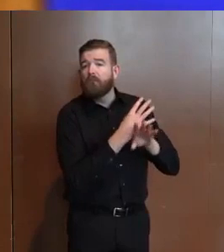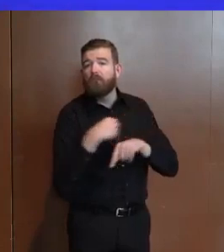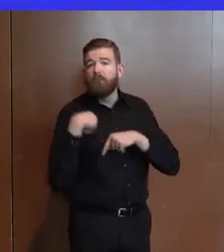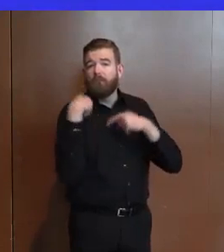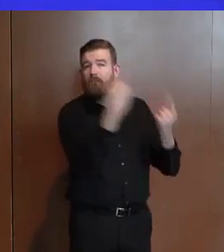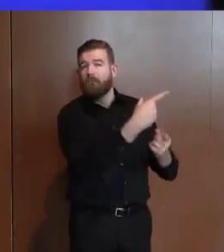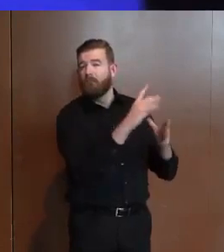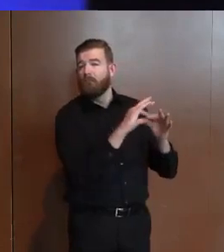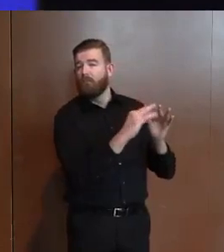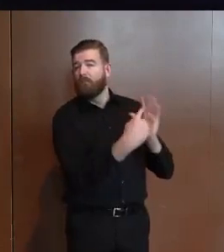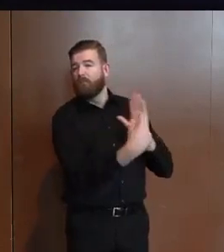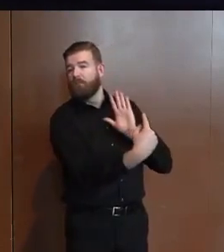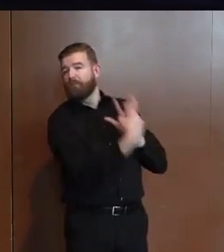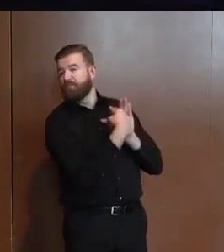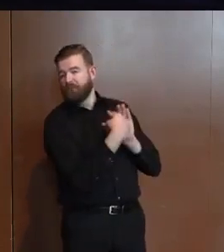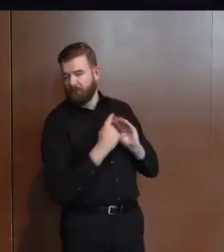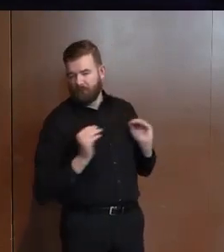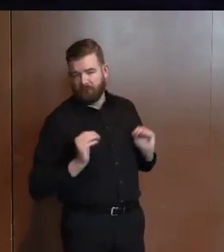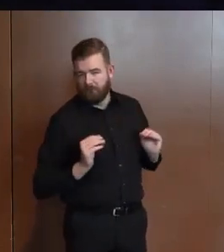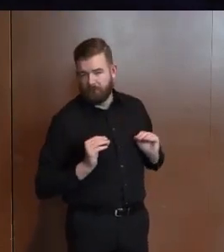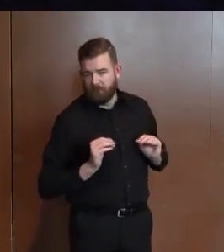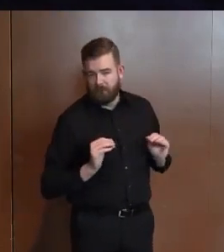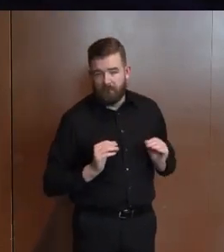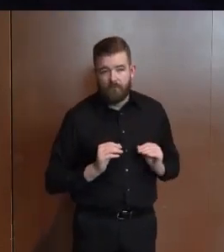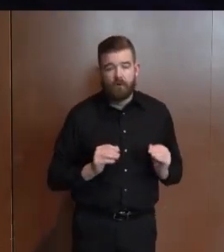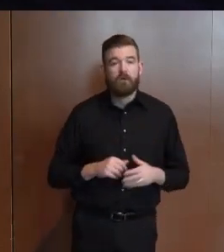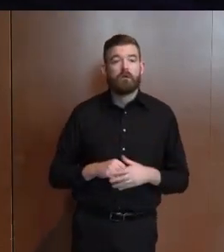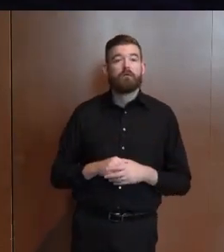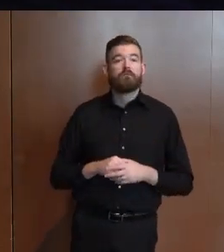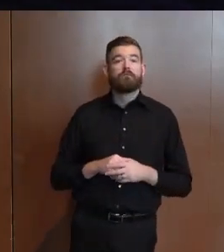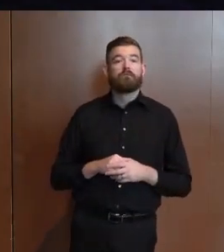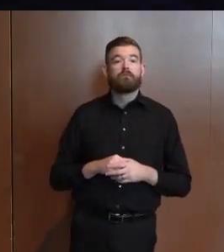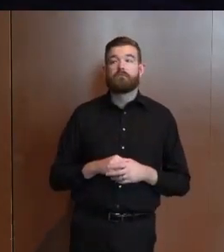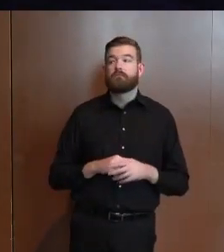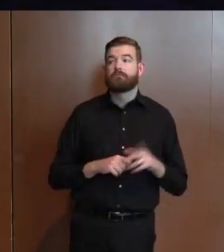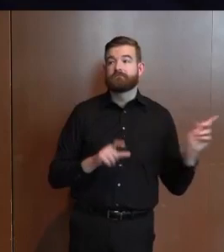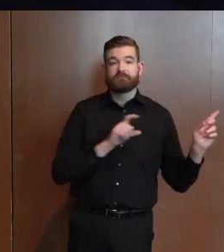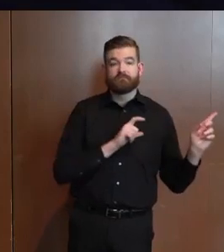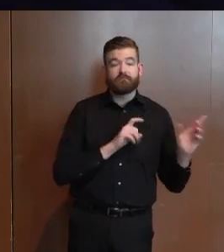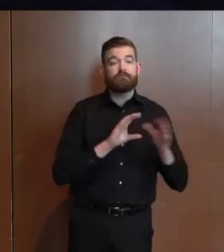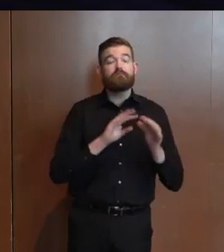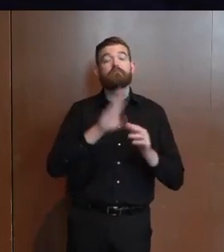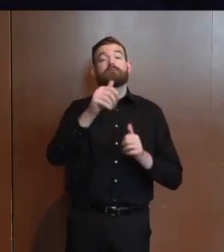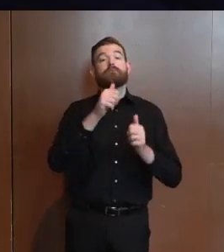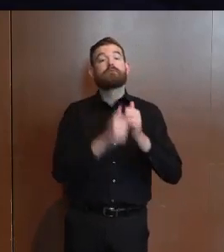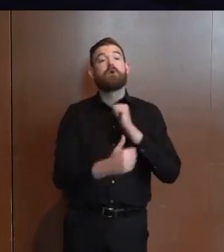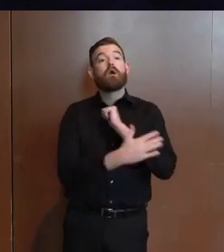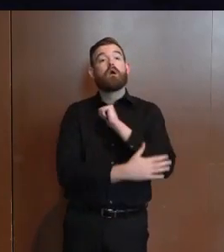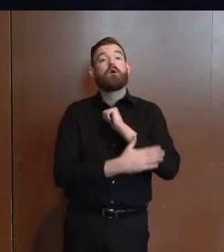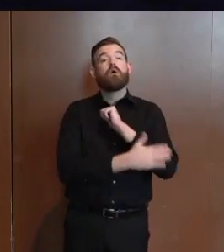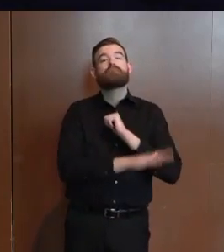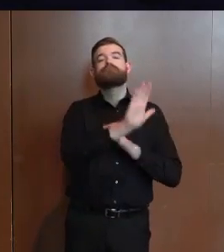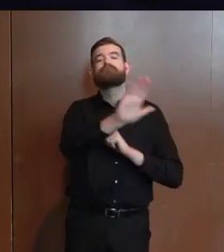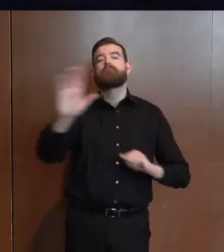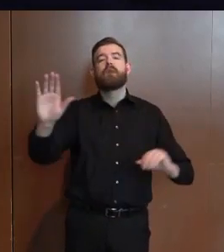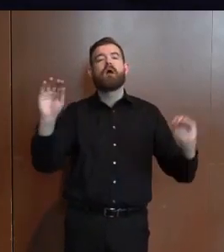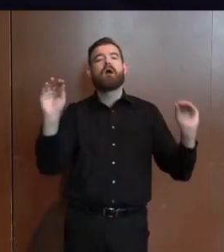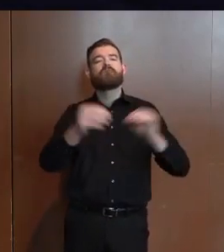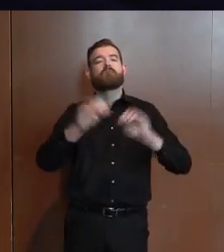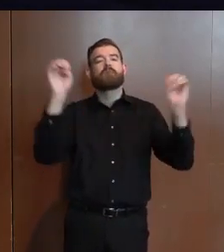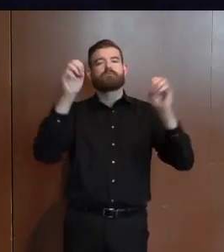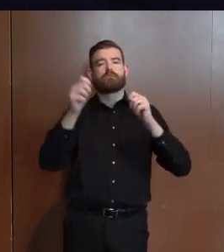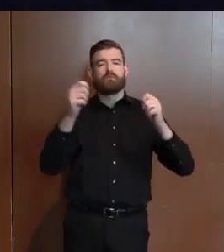came up this morning, Charlie. We had the county OEM coordinators call this morning. That concern with regard to they